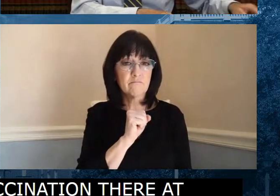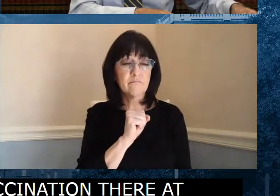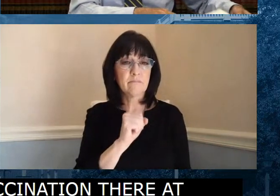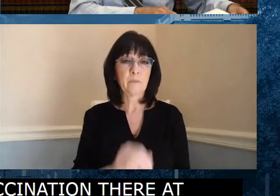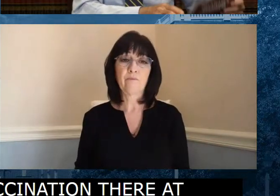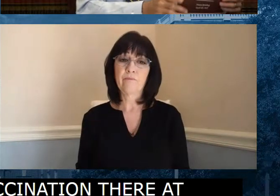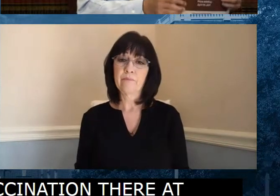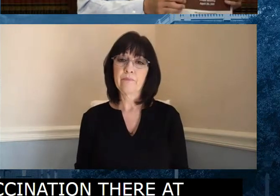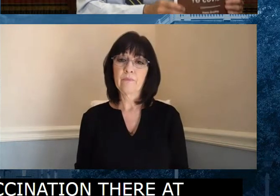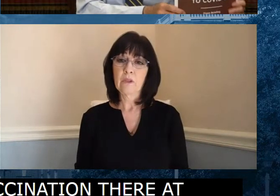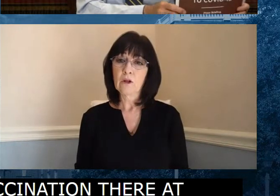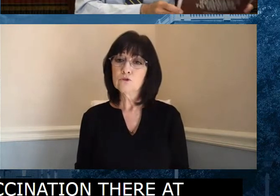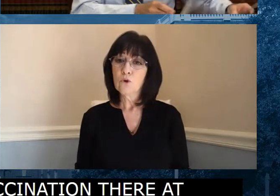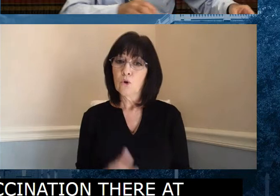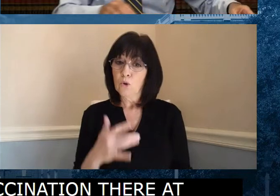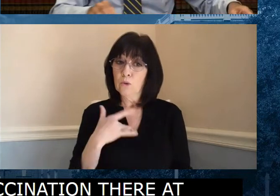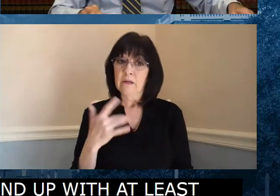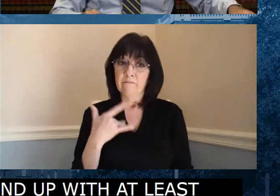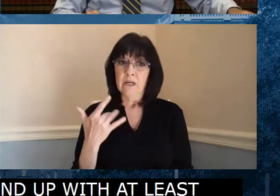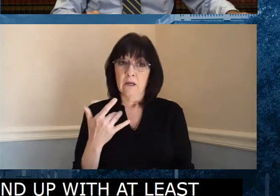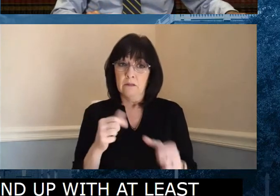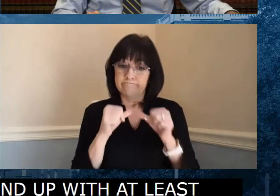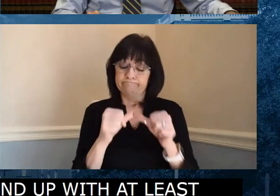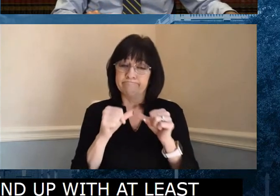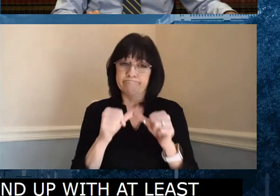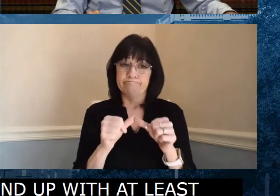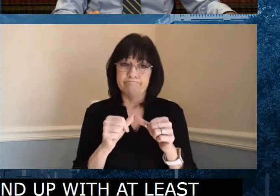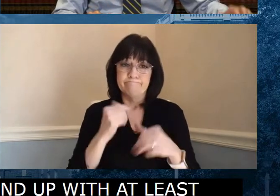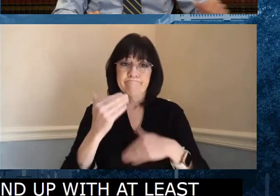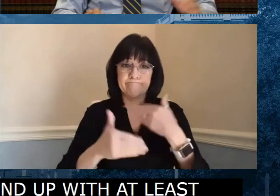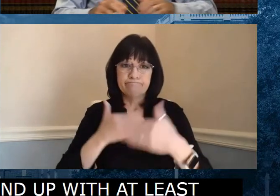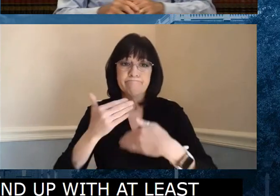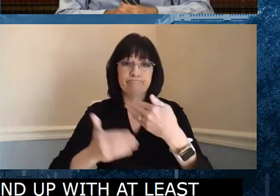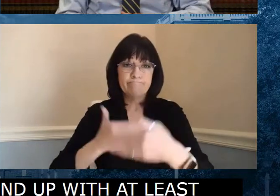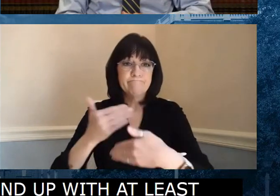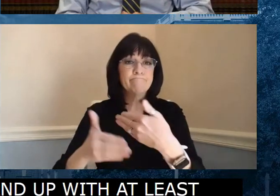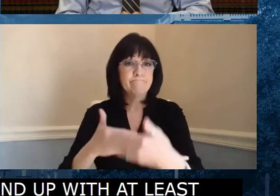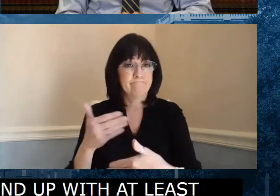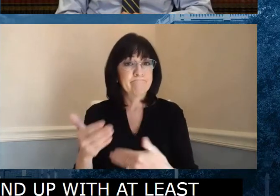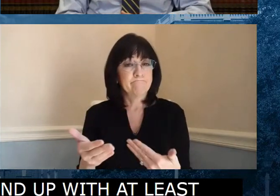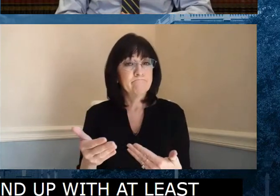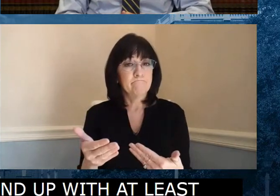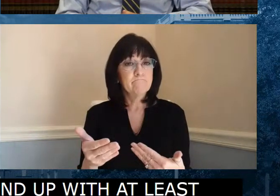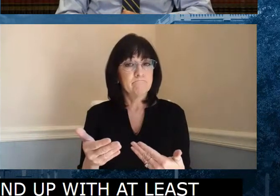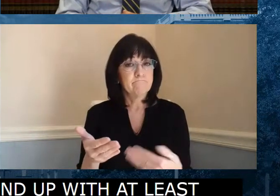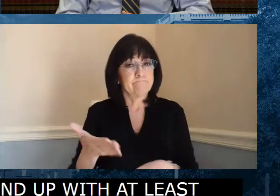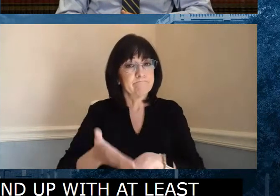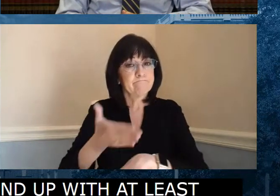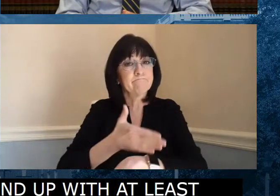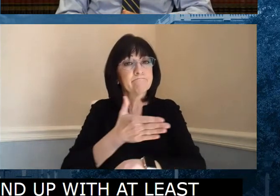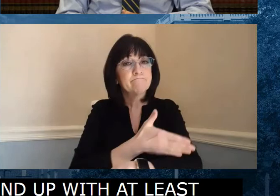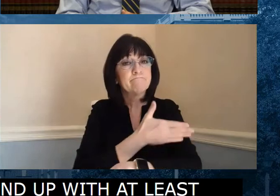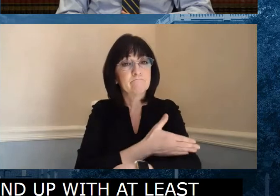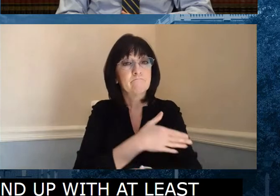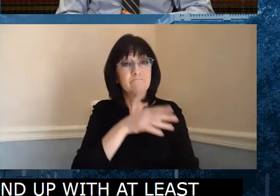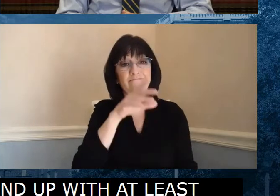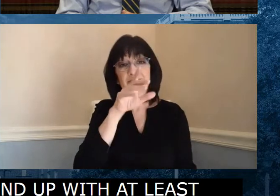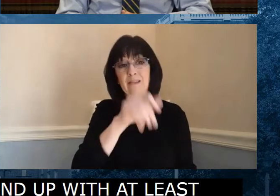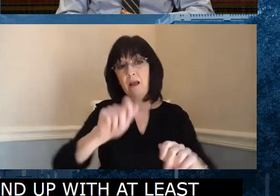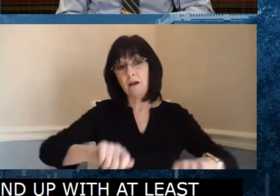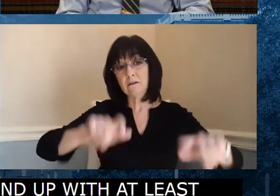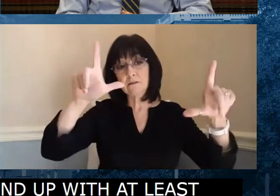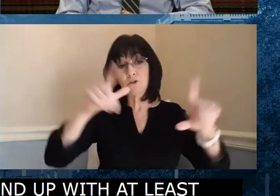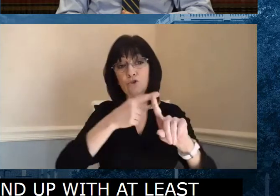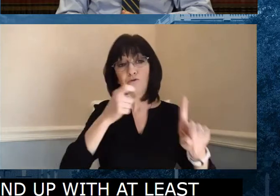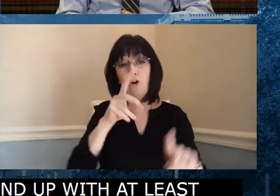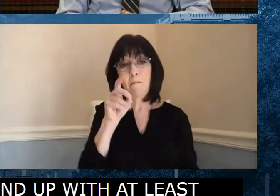vaccinated. So we're making real progress. This is a way of showing it on a graph from December 15th when vaccines